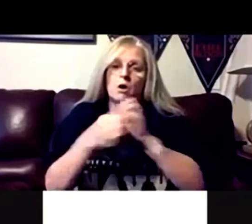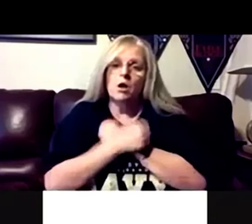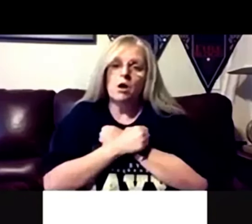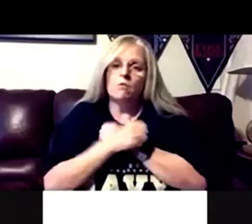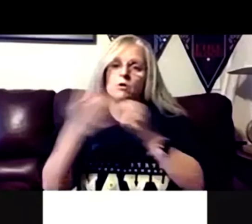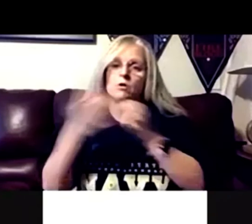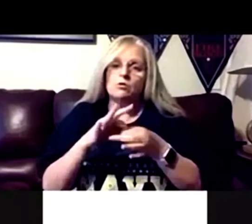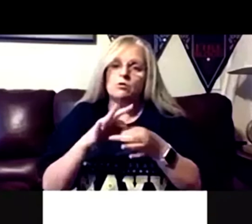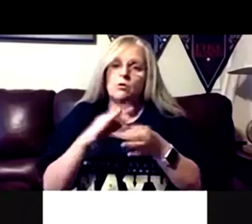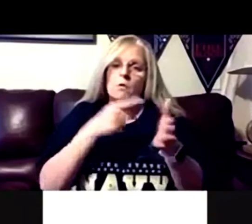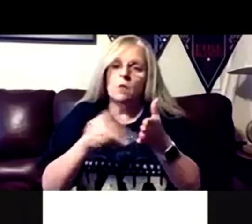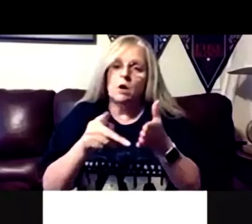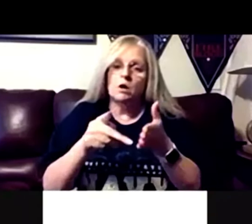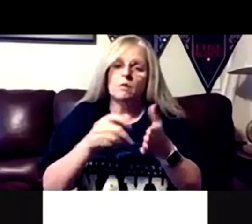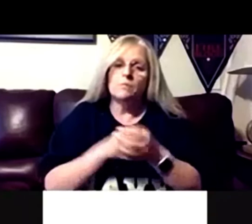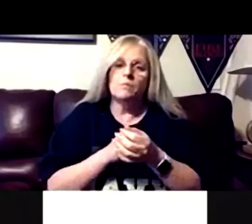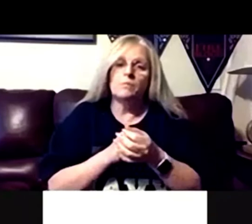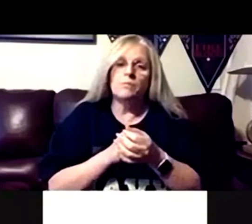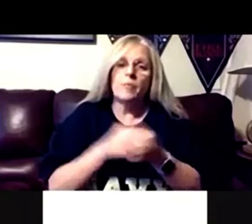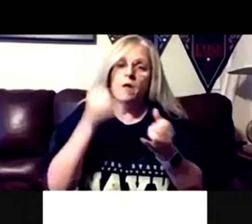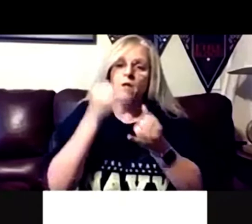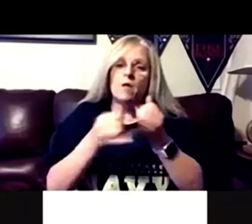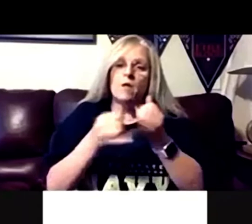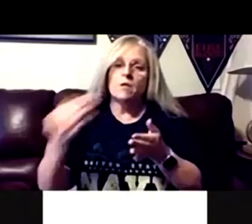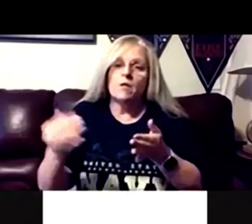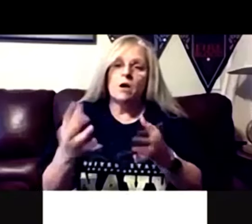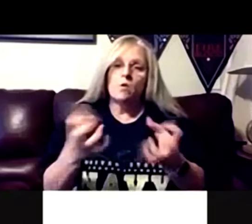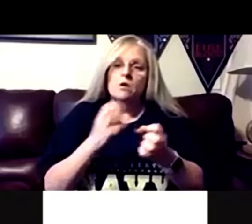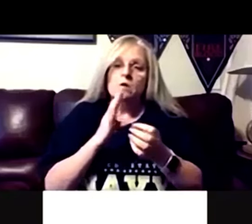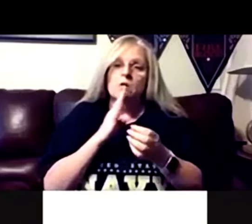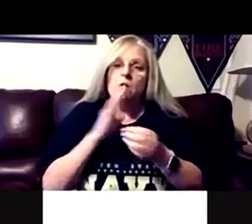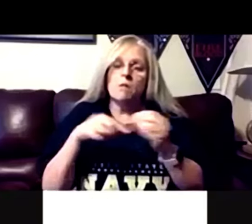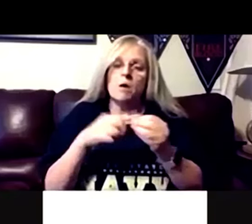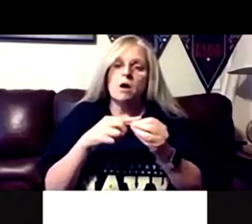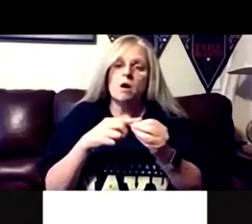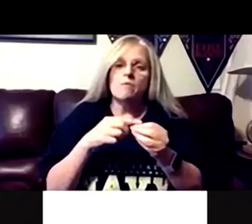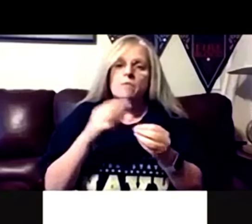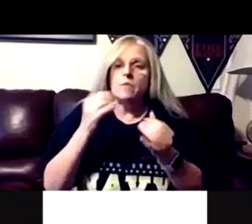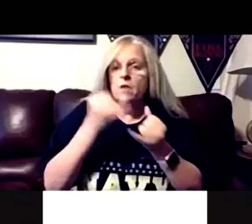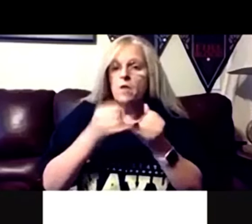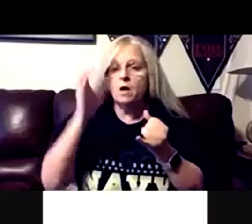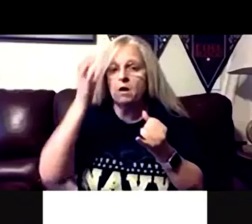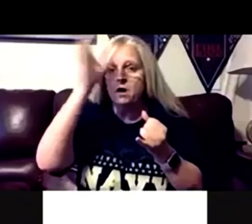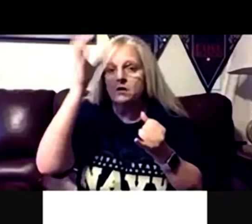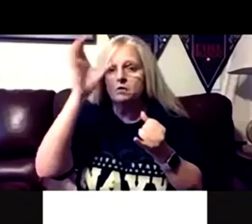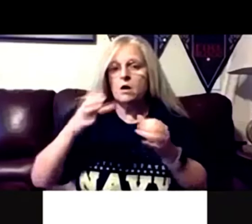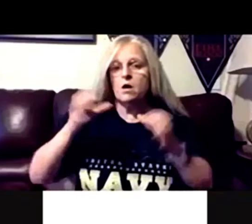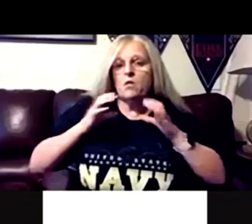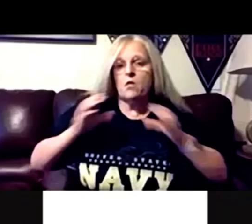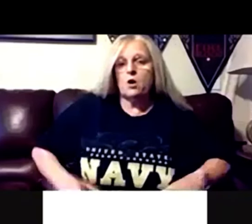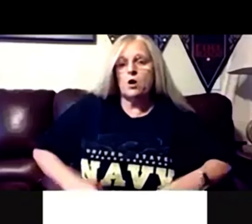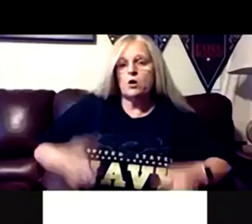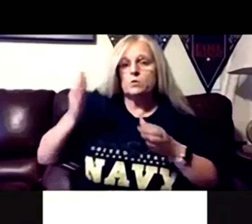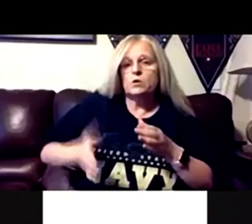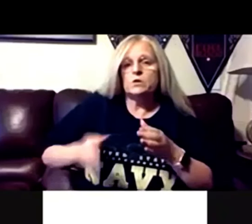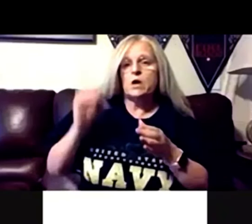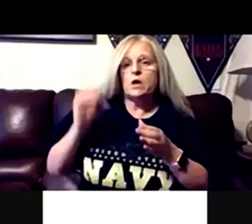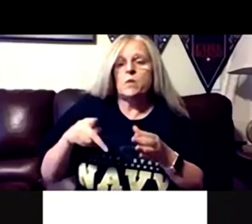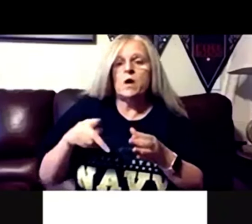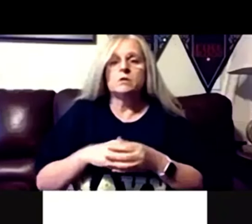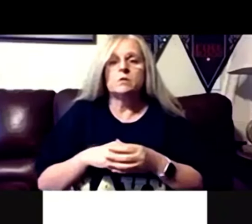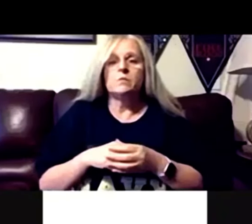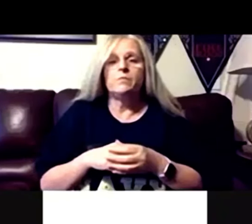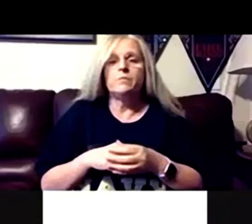join, and pay. The last thing I want to talk about, the last concept, is the customer side of ONPASSIVE.